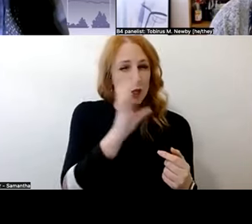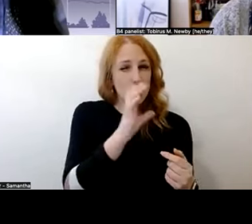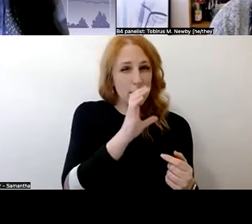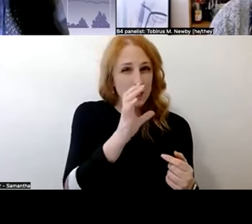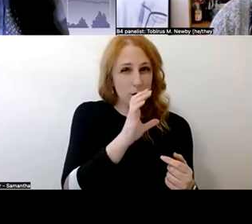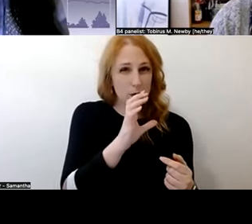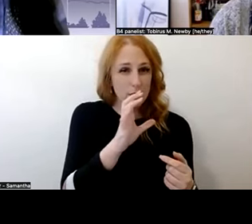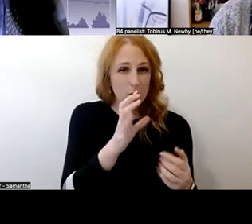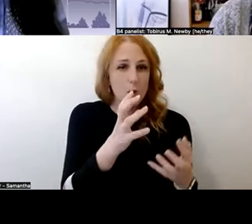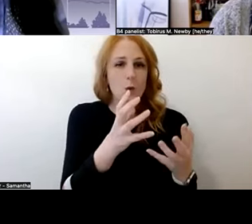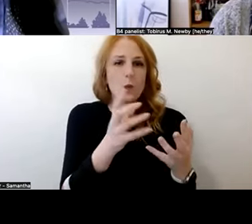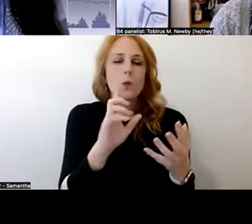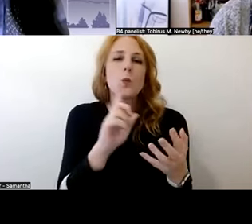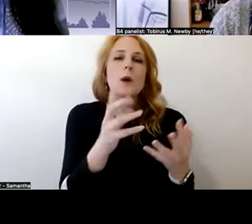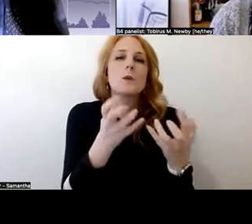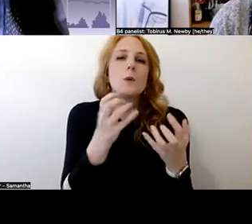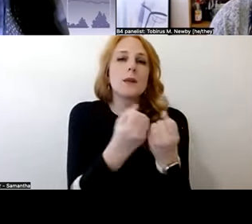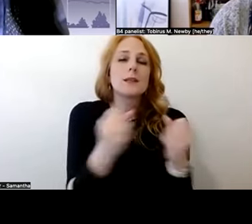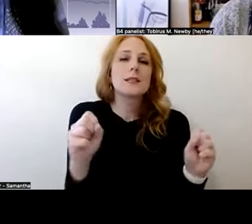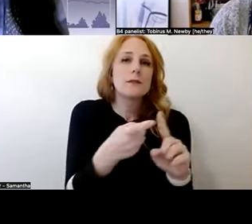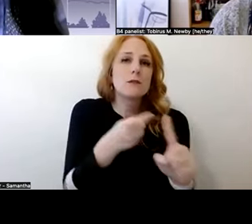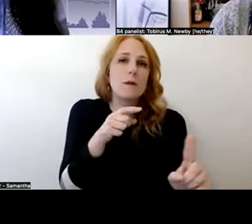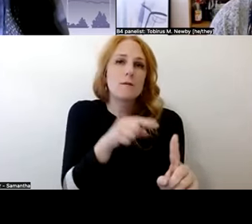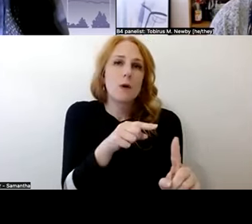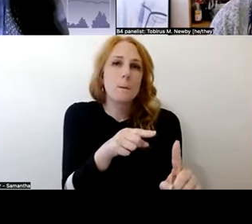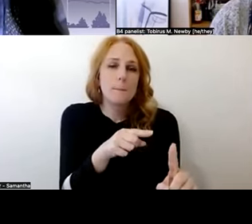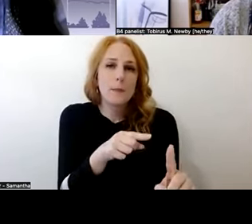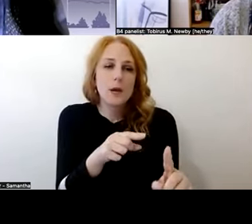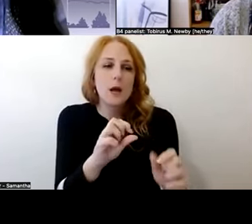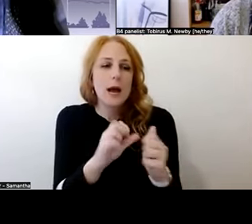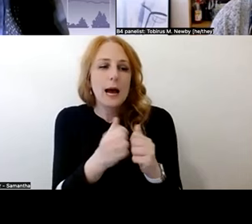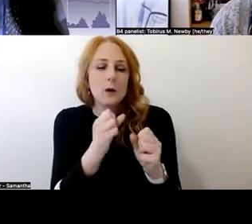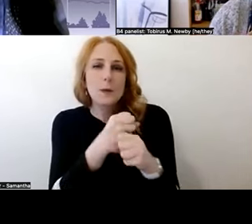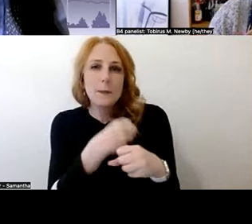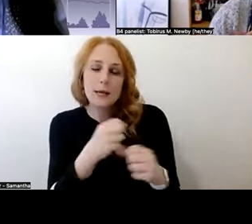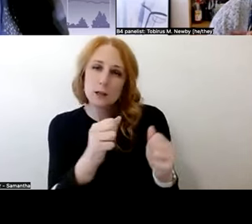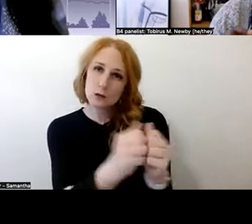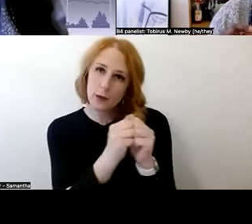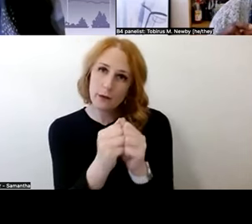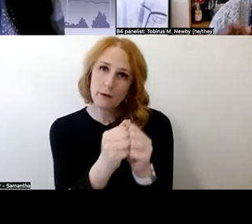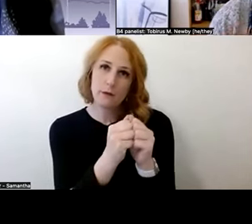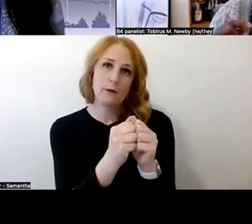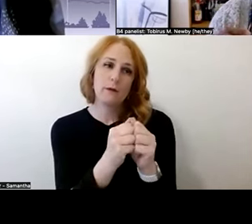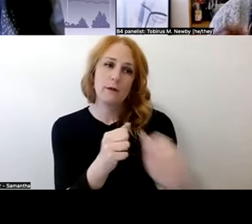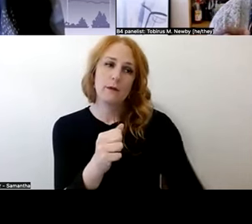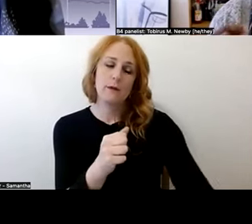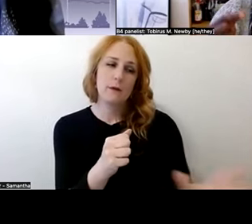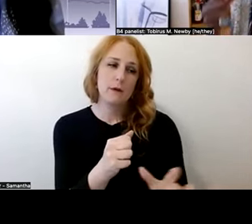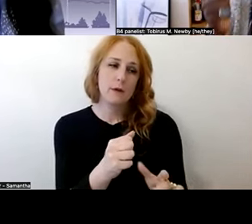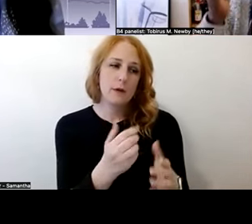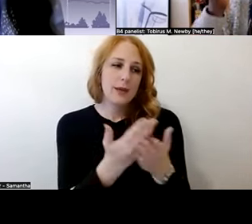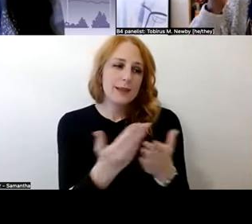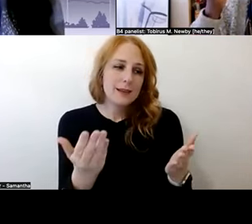from? And how do we co-create it with the folks around us? And there are different things that get